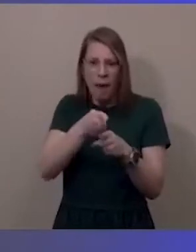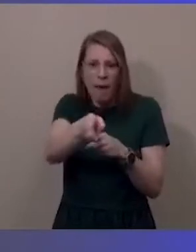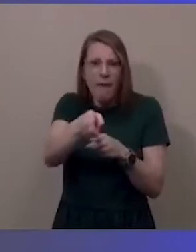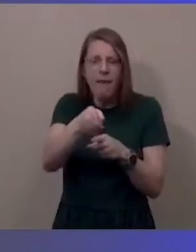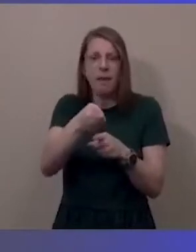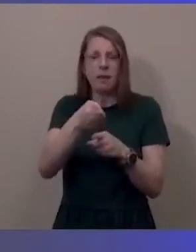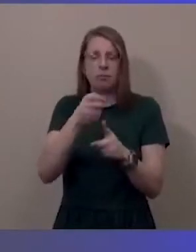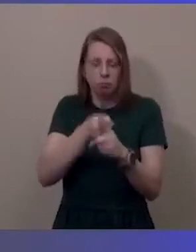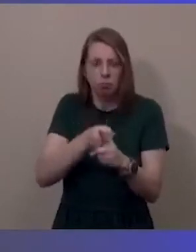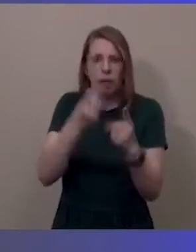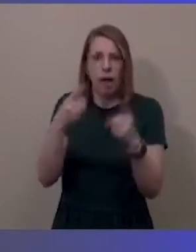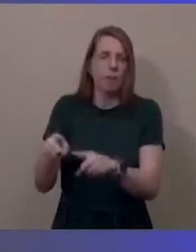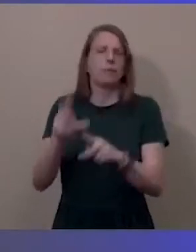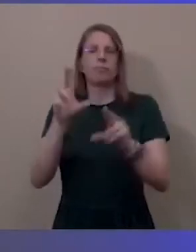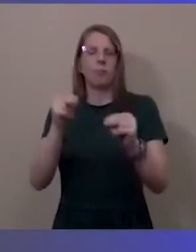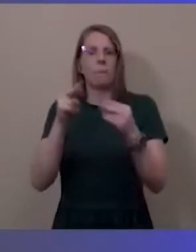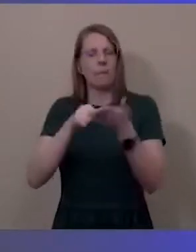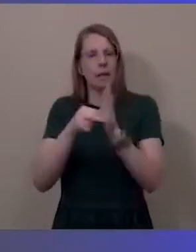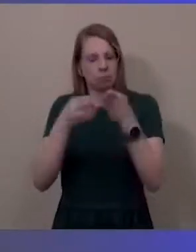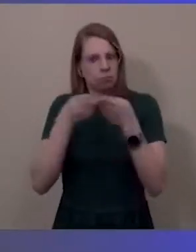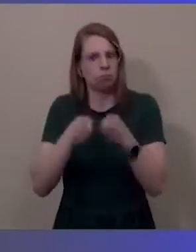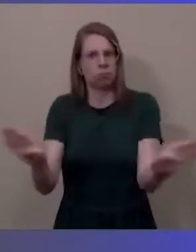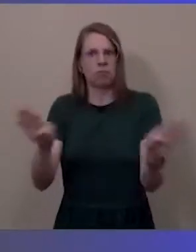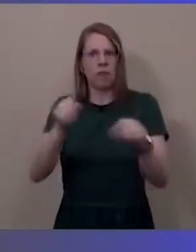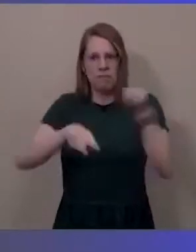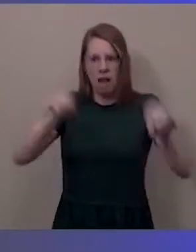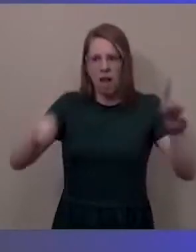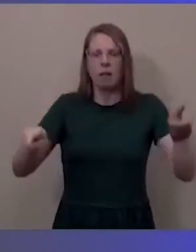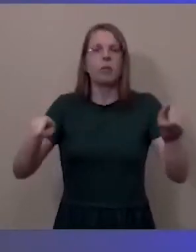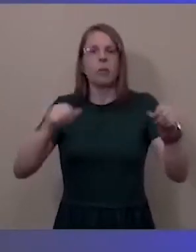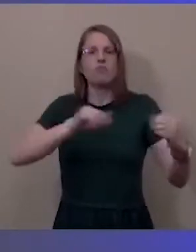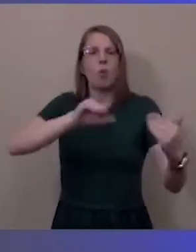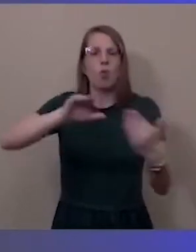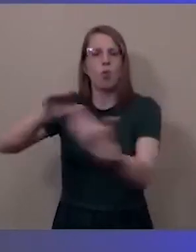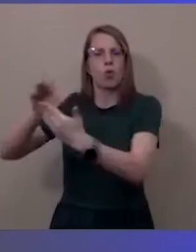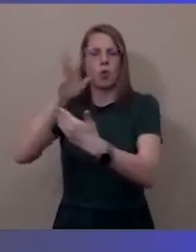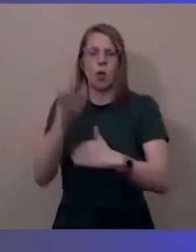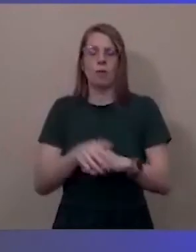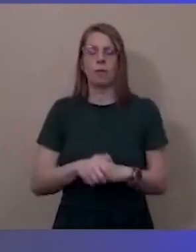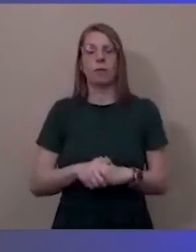a broad approach to treat it effectively. And that day, I think this is a sign